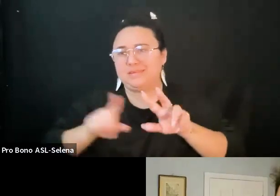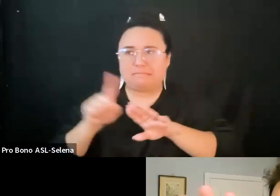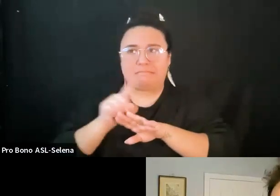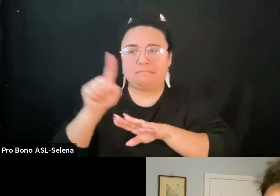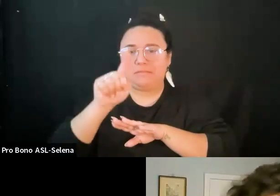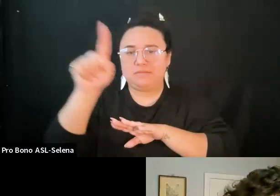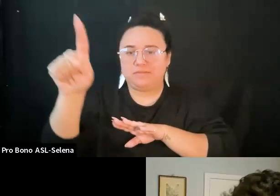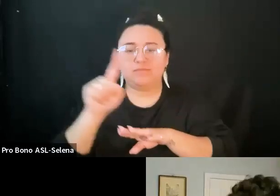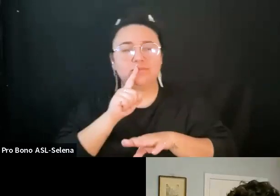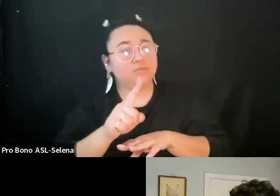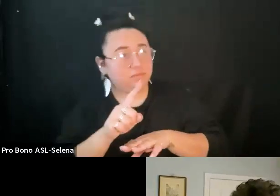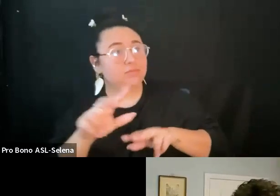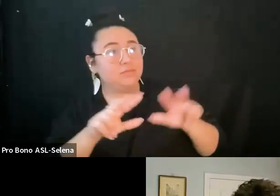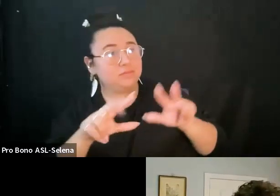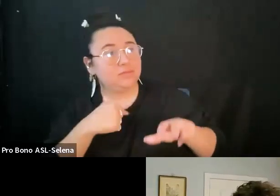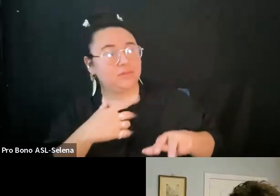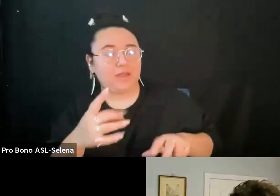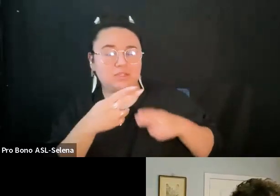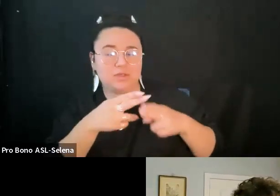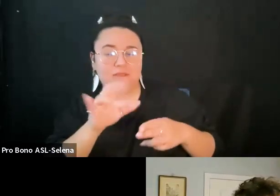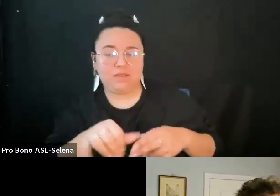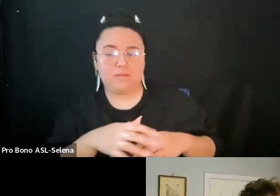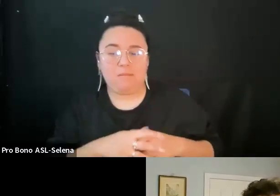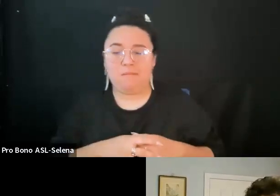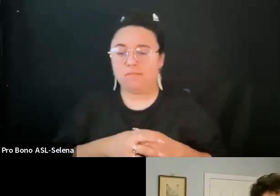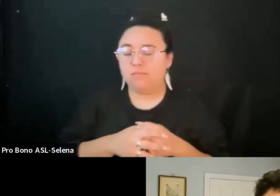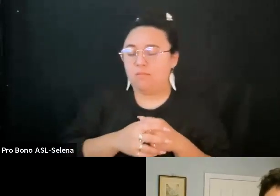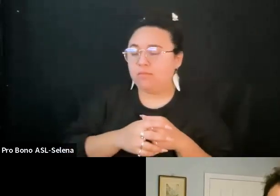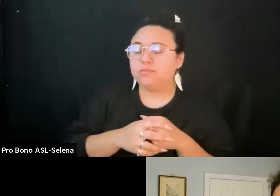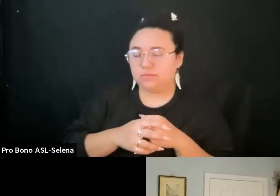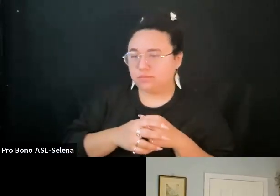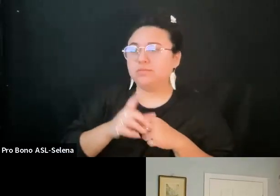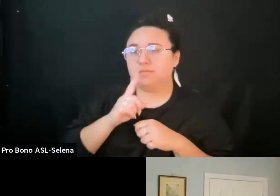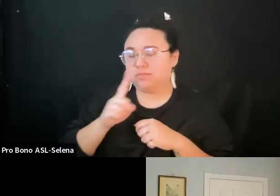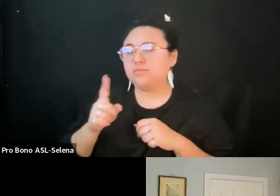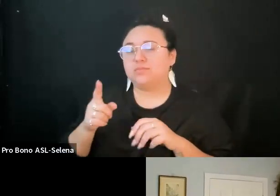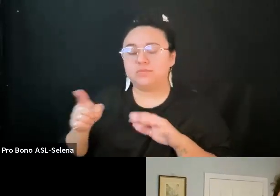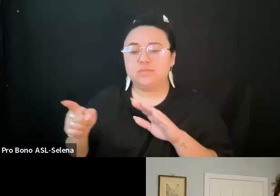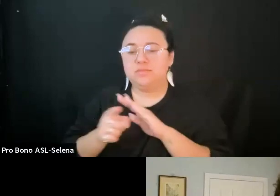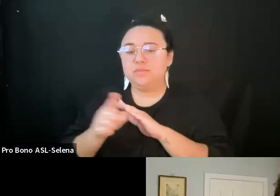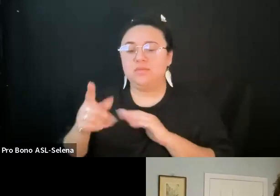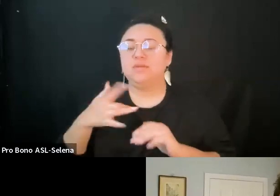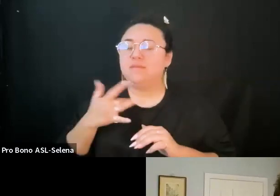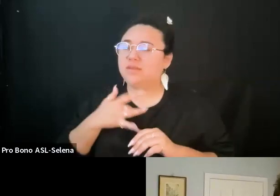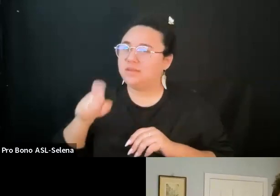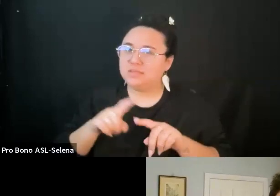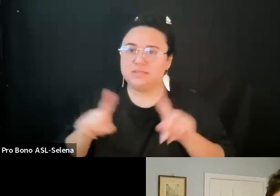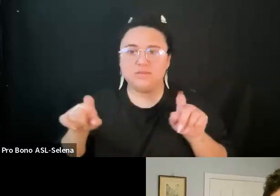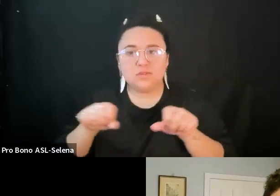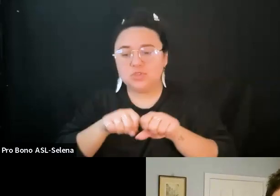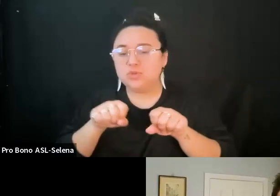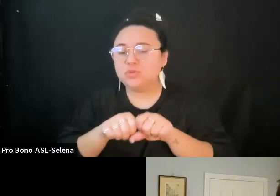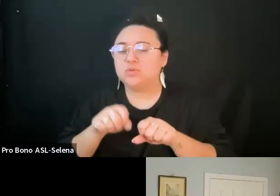Real hiking, I like to call it. Yeah, that one was an adventure. And I was I should have wore different shoes because it